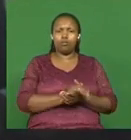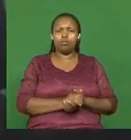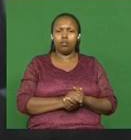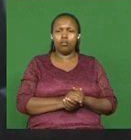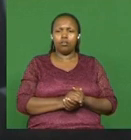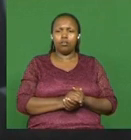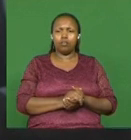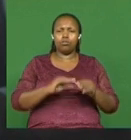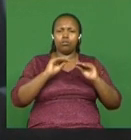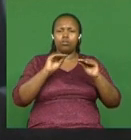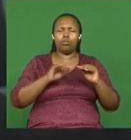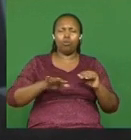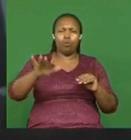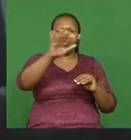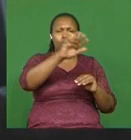sadise the whole nation